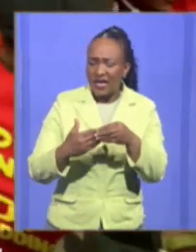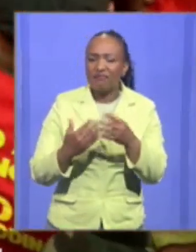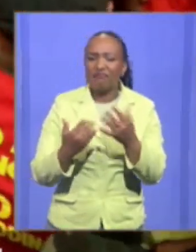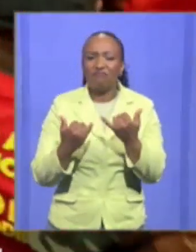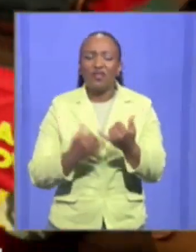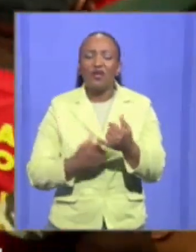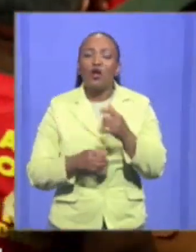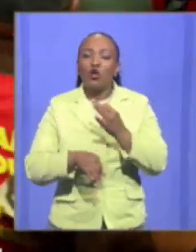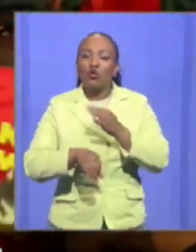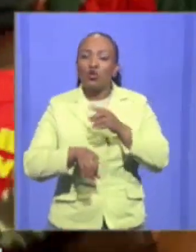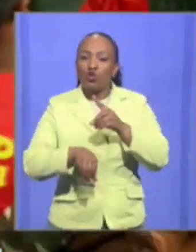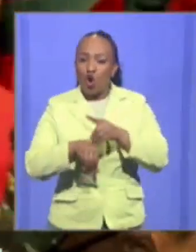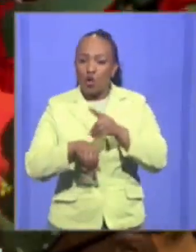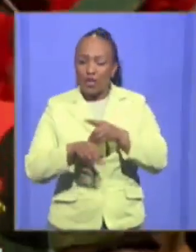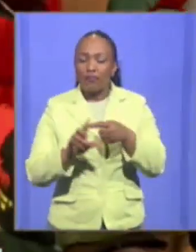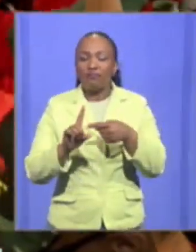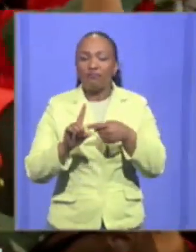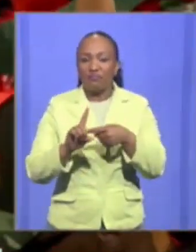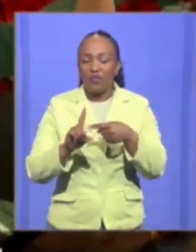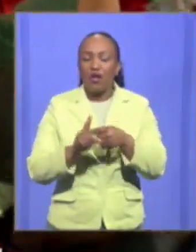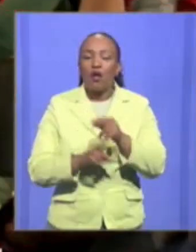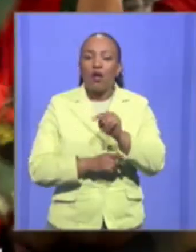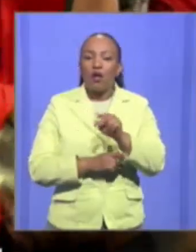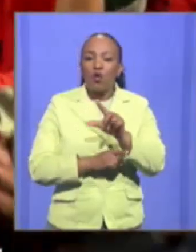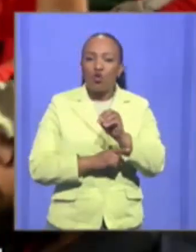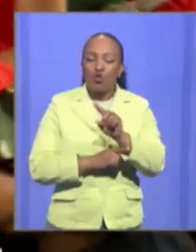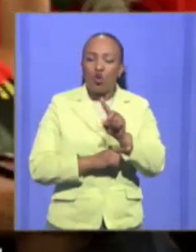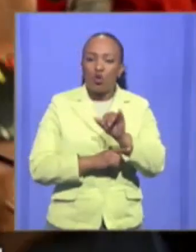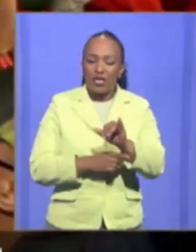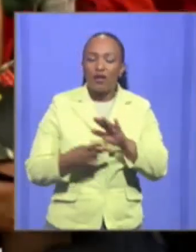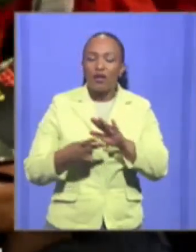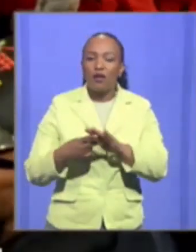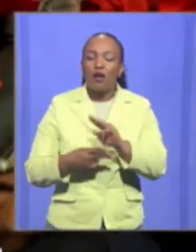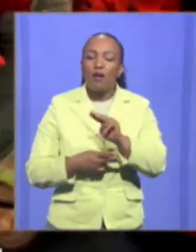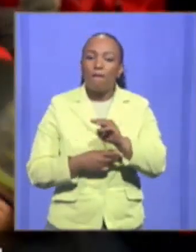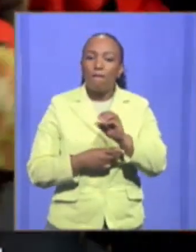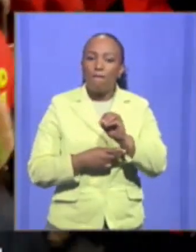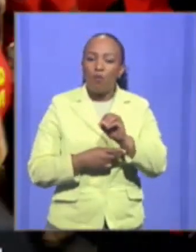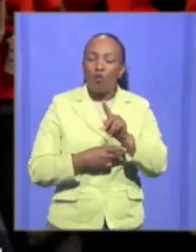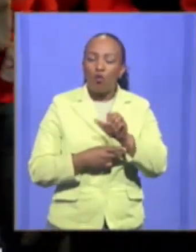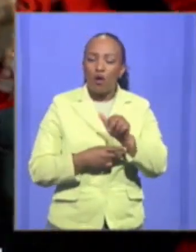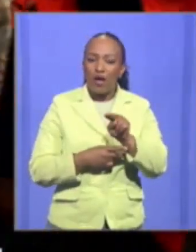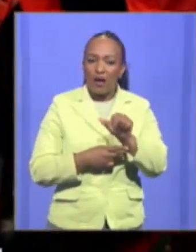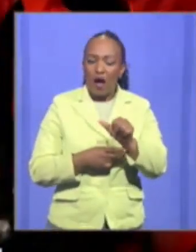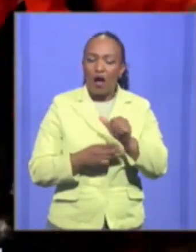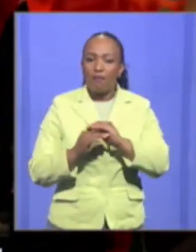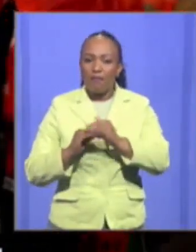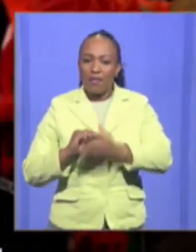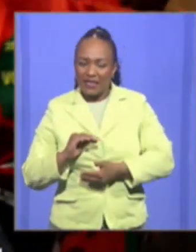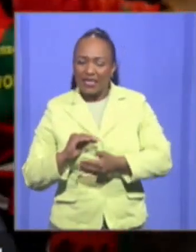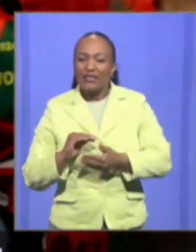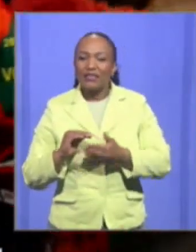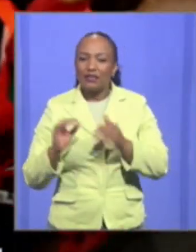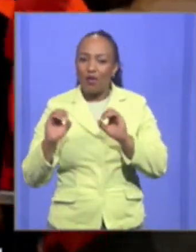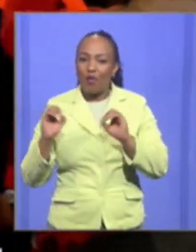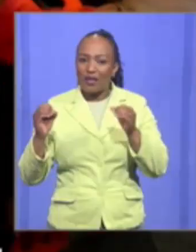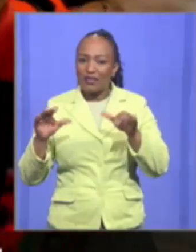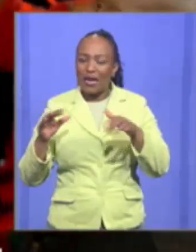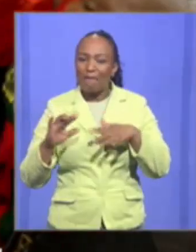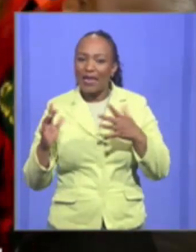Dr. Mbuyiseni Ndlozi le Fana Mokoena bao ba santšhego sa mafahleng a bona le go šireletša mokgatlo ba lebane ke kgegee go tšwa go